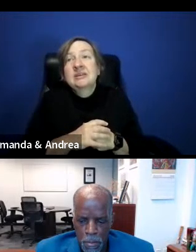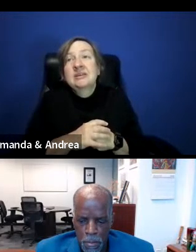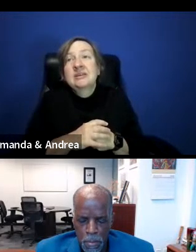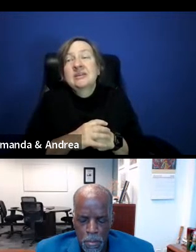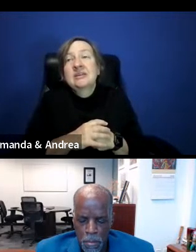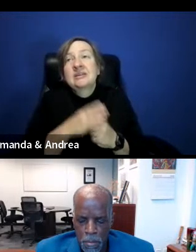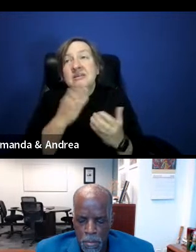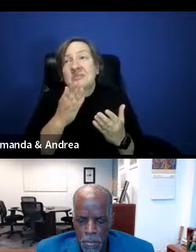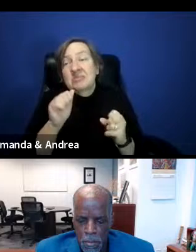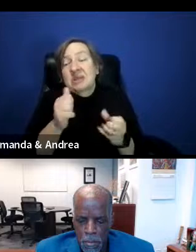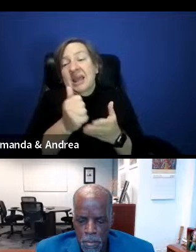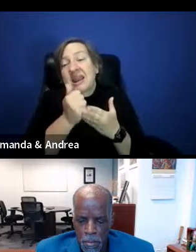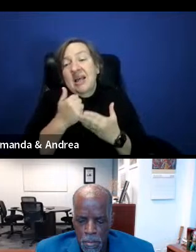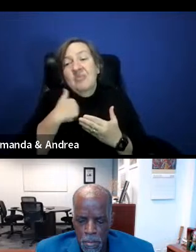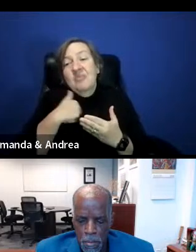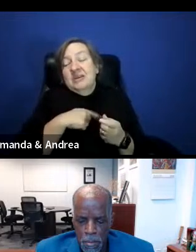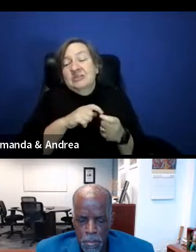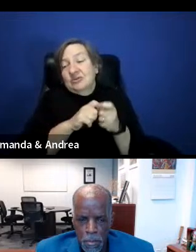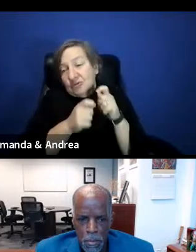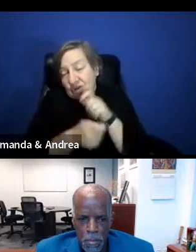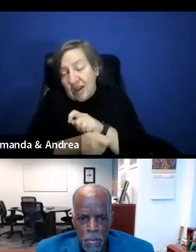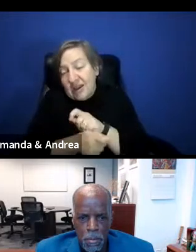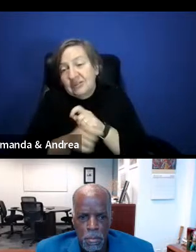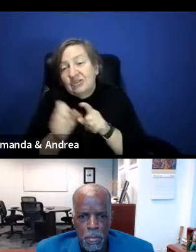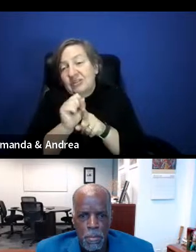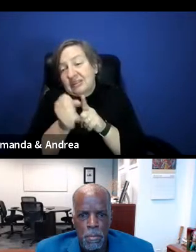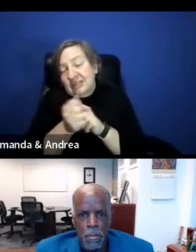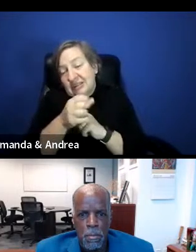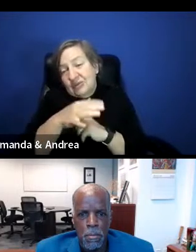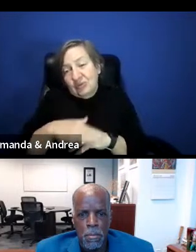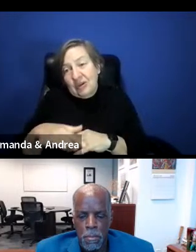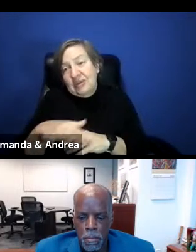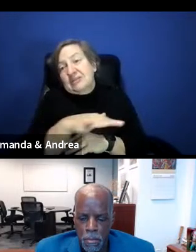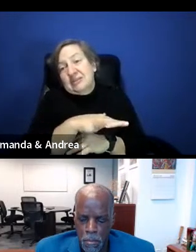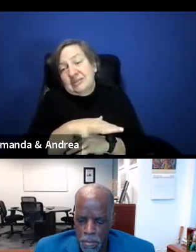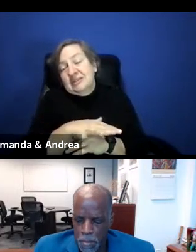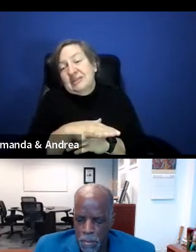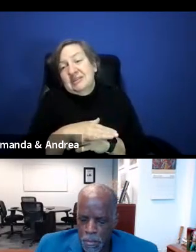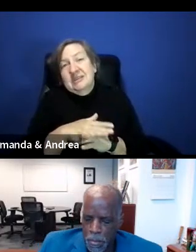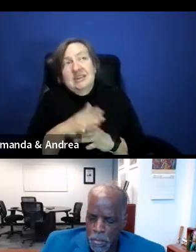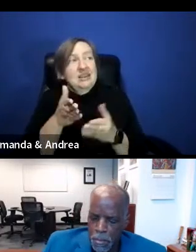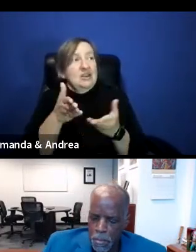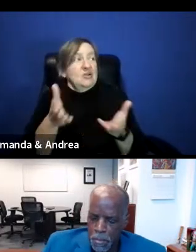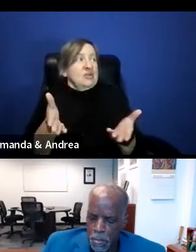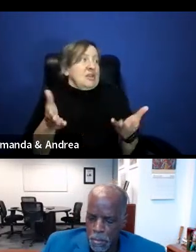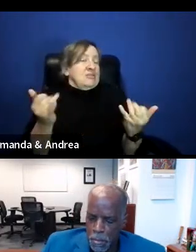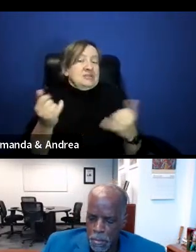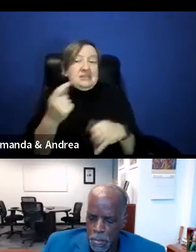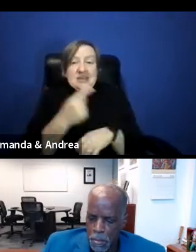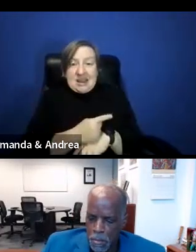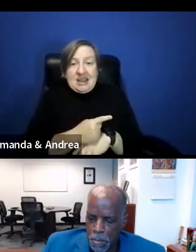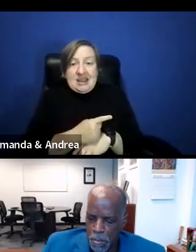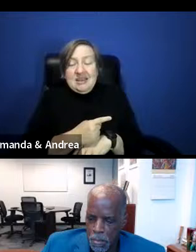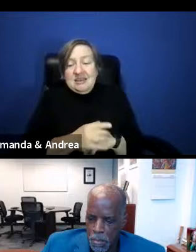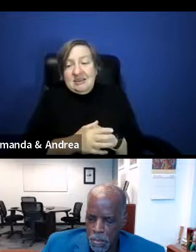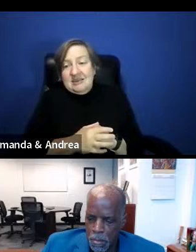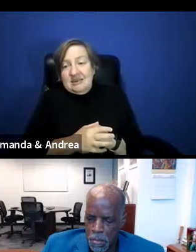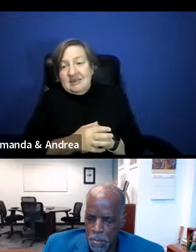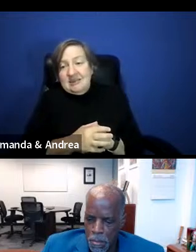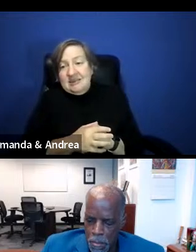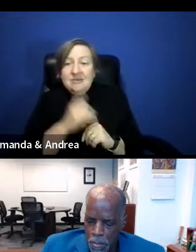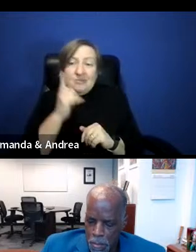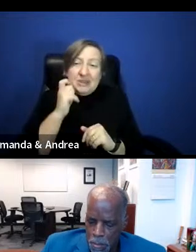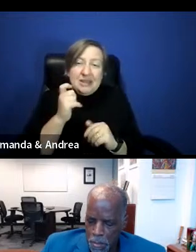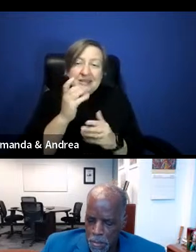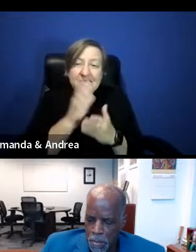can help us to change some of the dynamics that exist today as a result of some